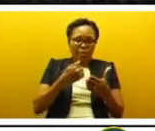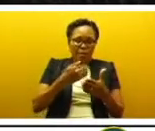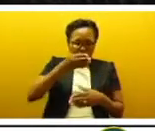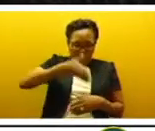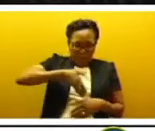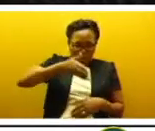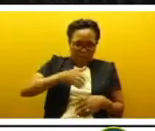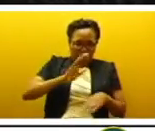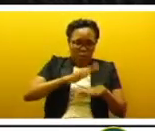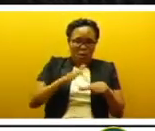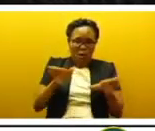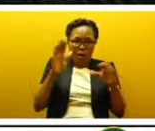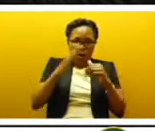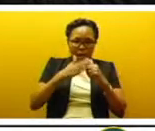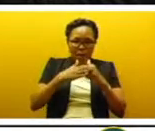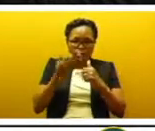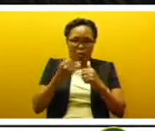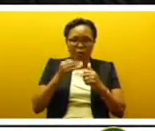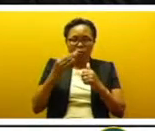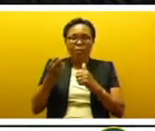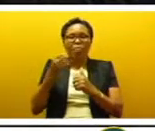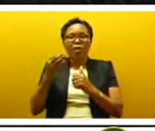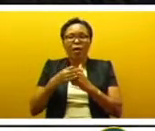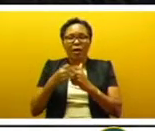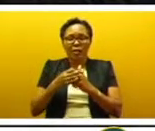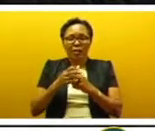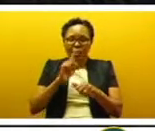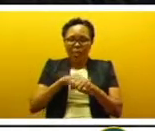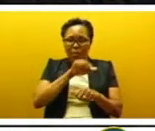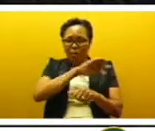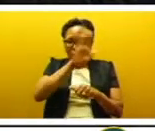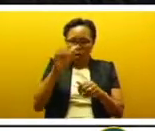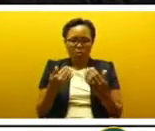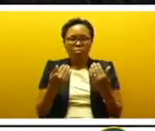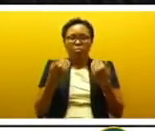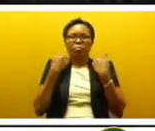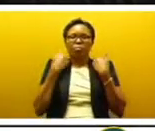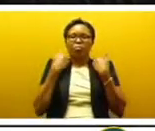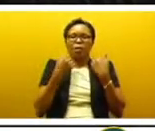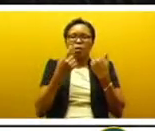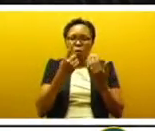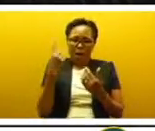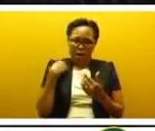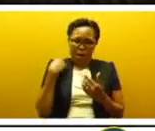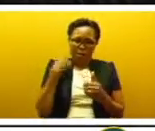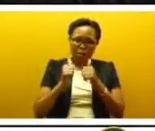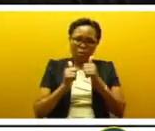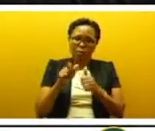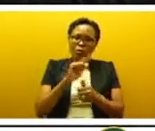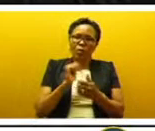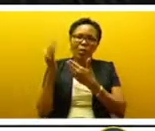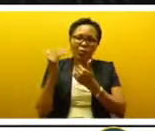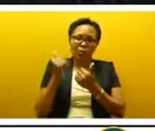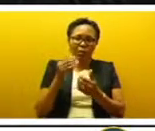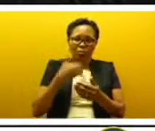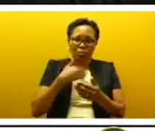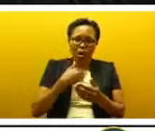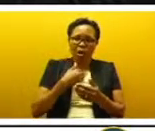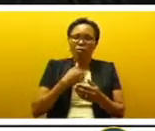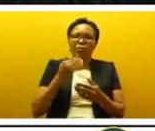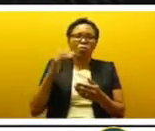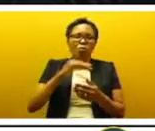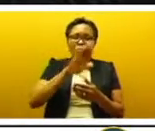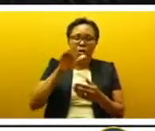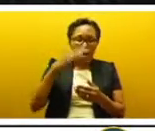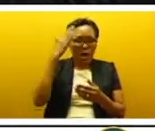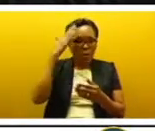August, when we retired to bed. One figure we ought to have had was not known. How many of